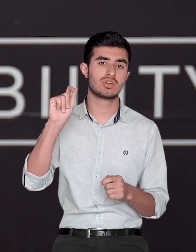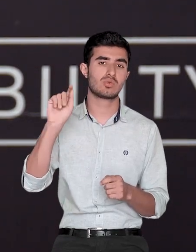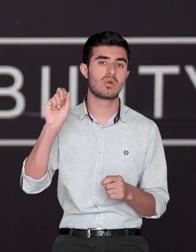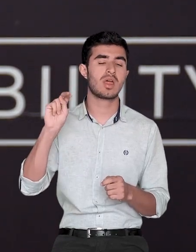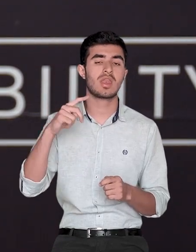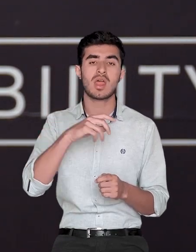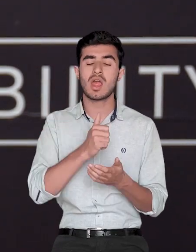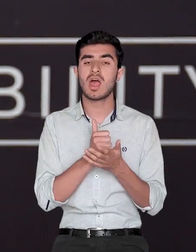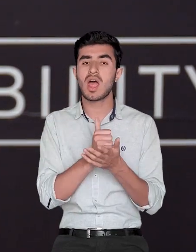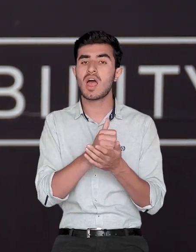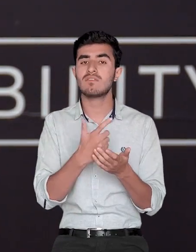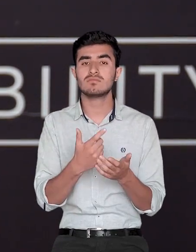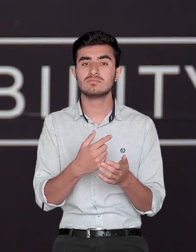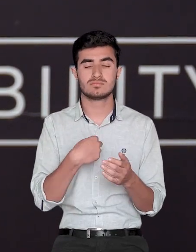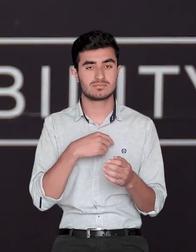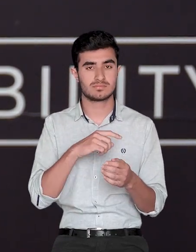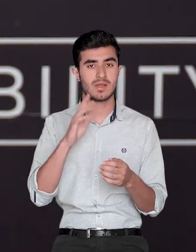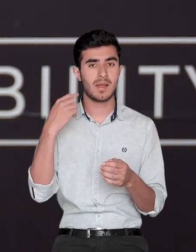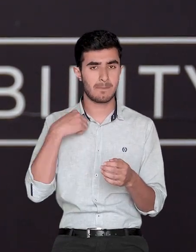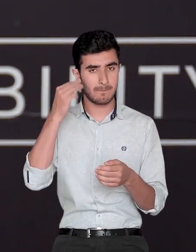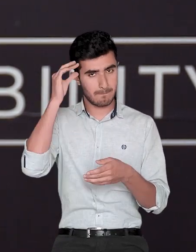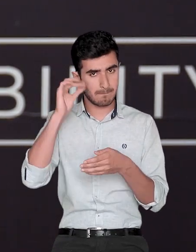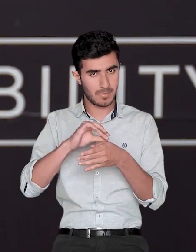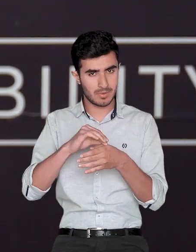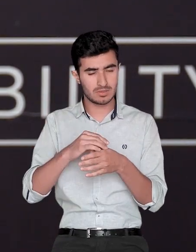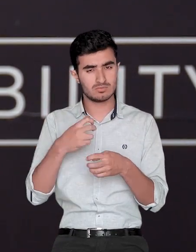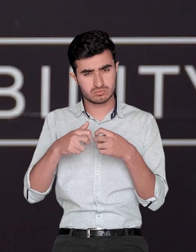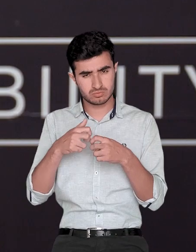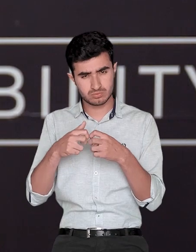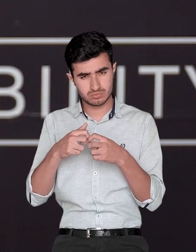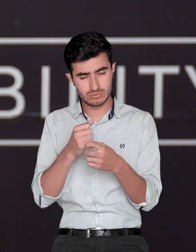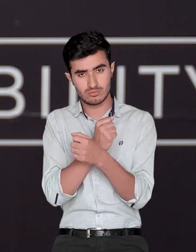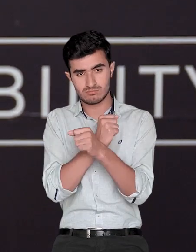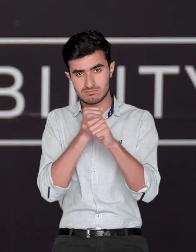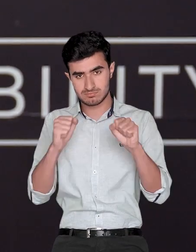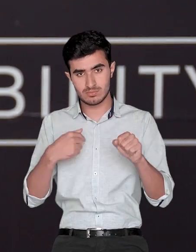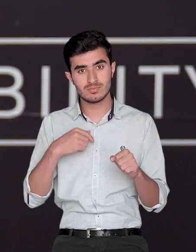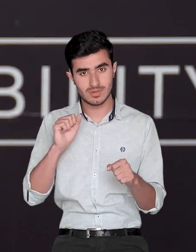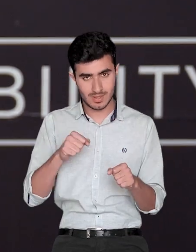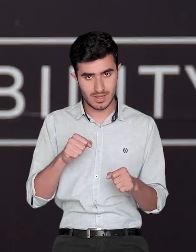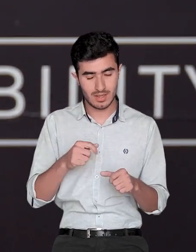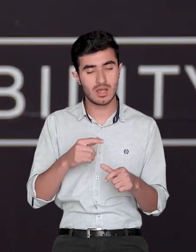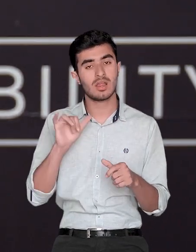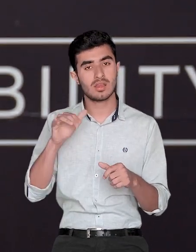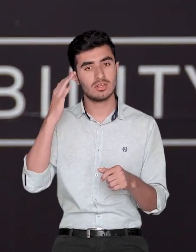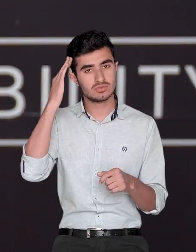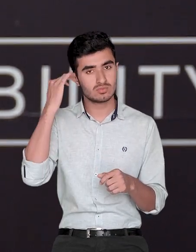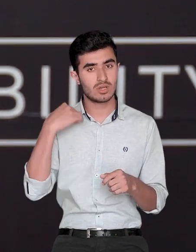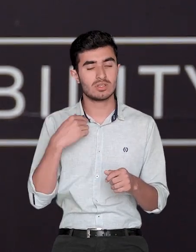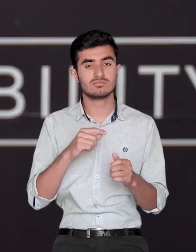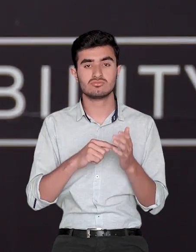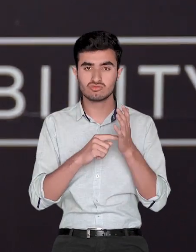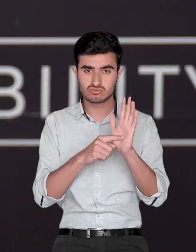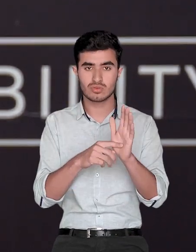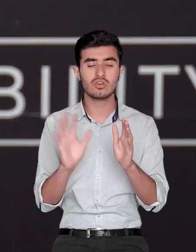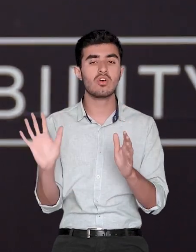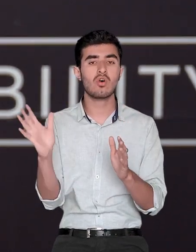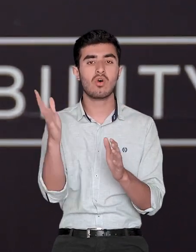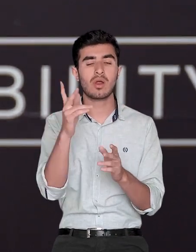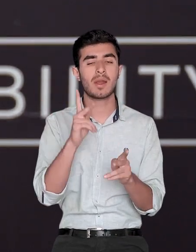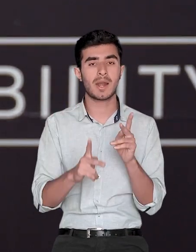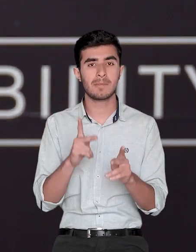a donor to them since I was diagnosed, but now I'm working as a part of their foundation as sort of a